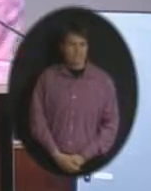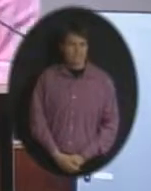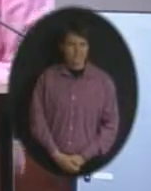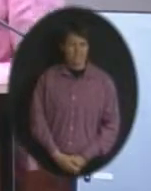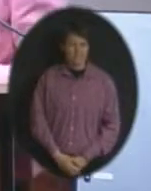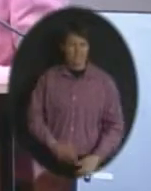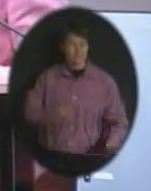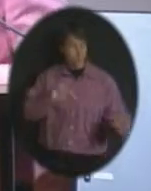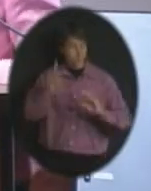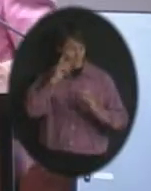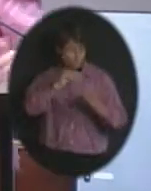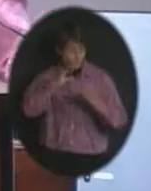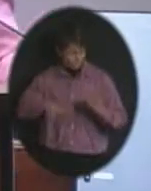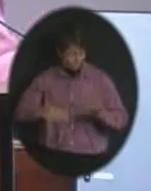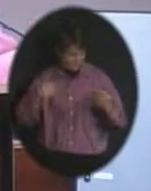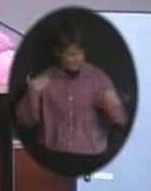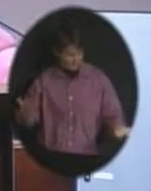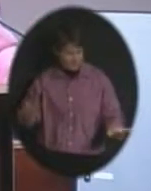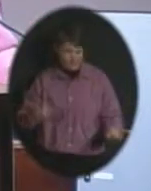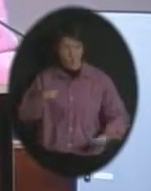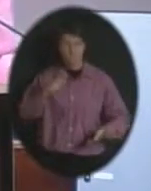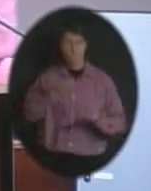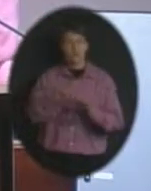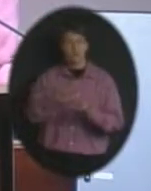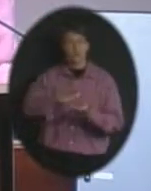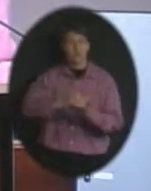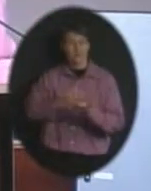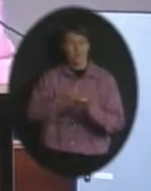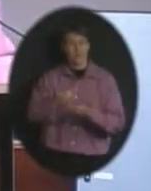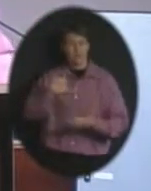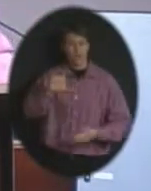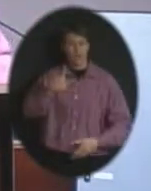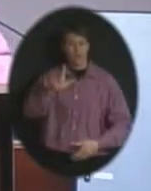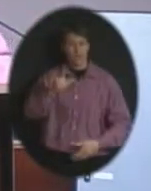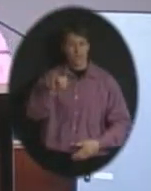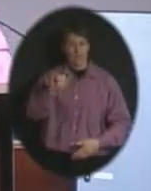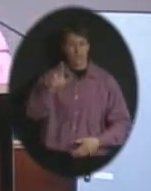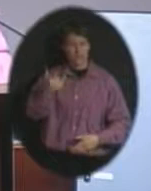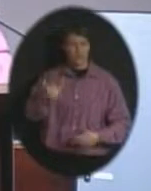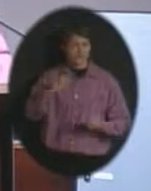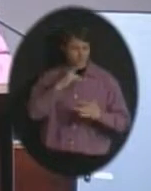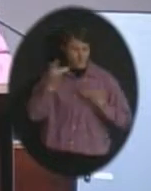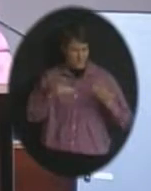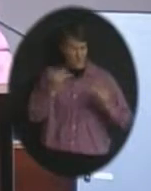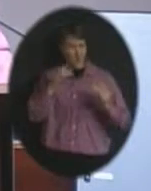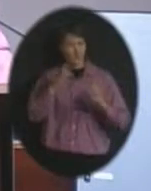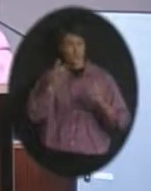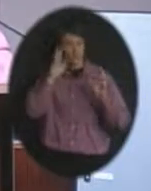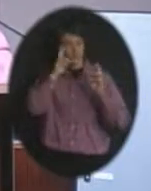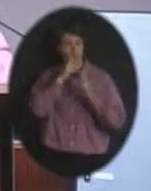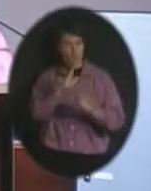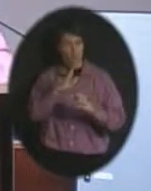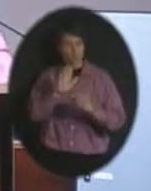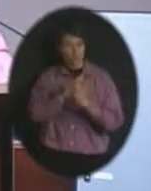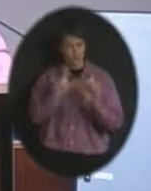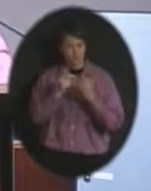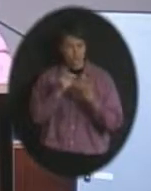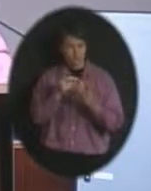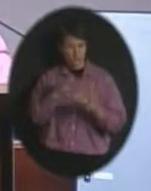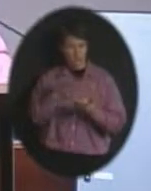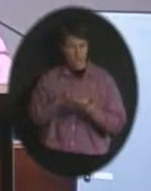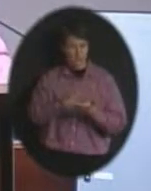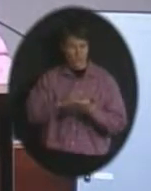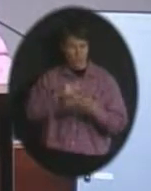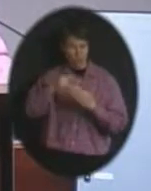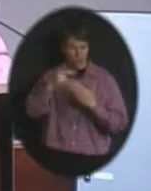Get ready for students. Here we go. Culinary. Very exciting. We'd like to now recognize the district's culinary program and ask that Connie